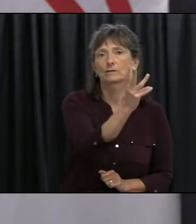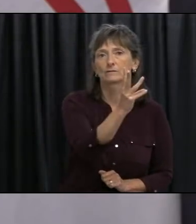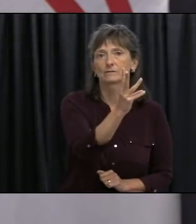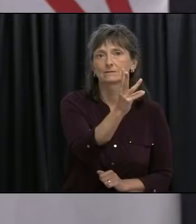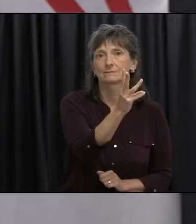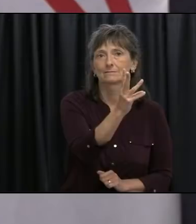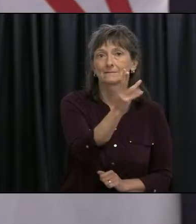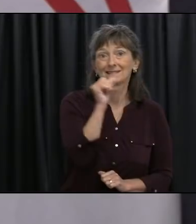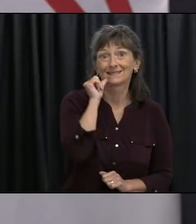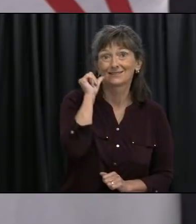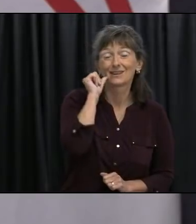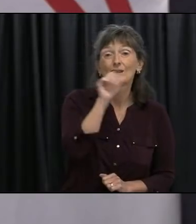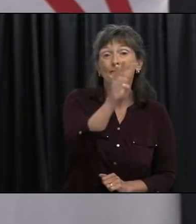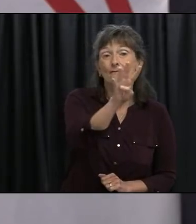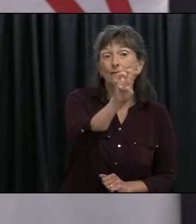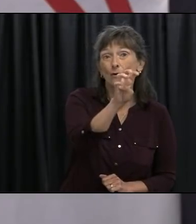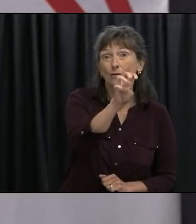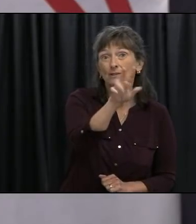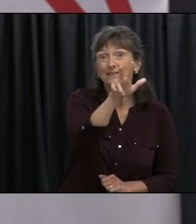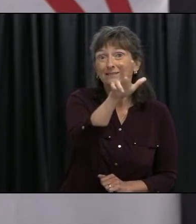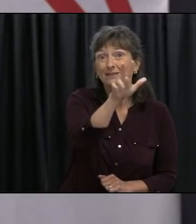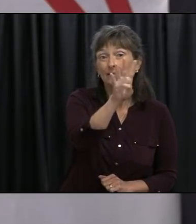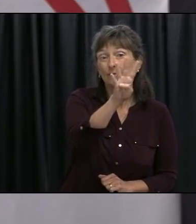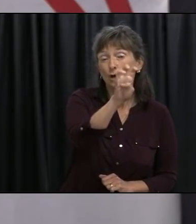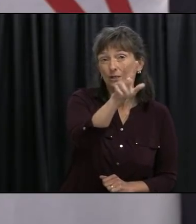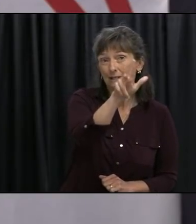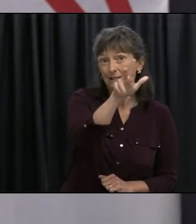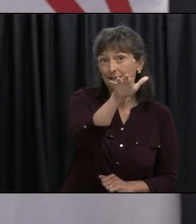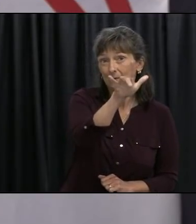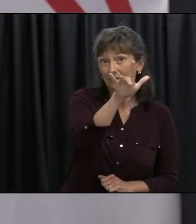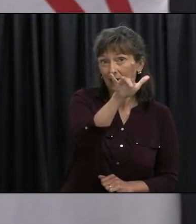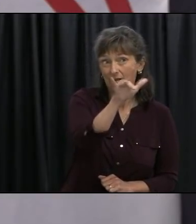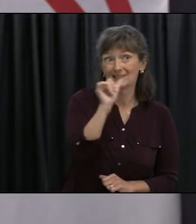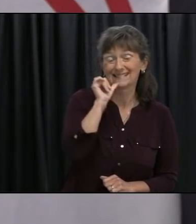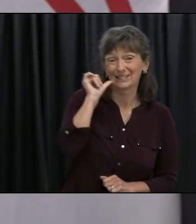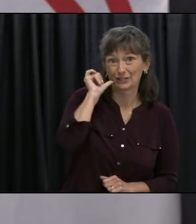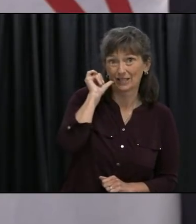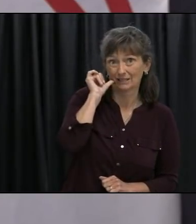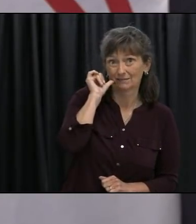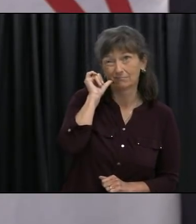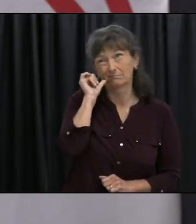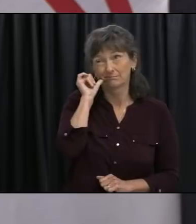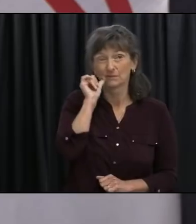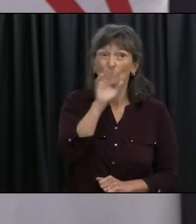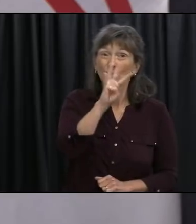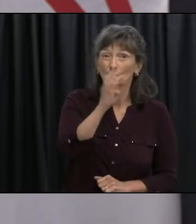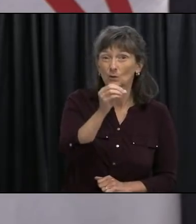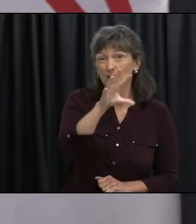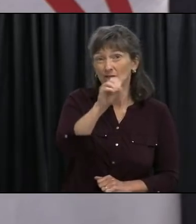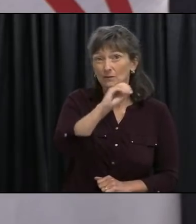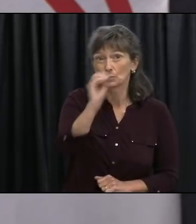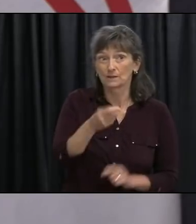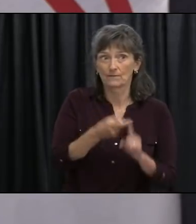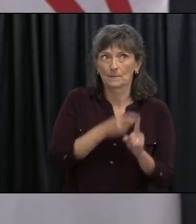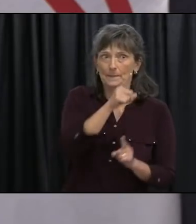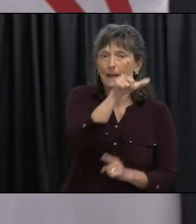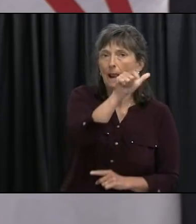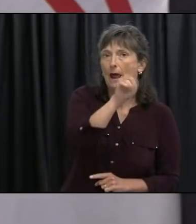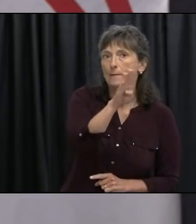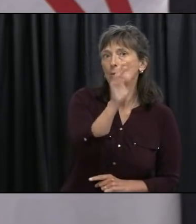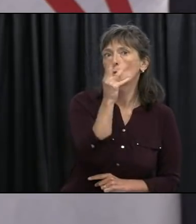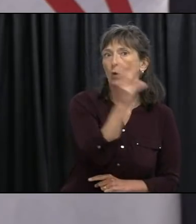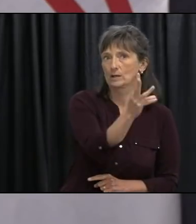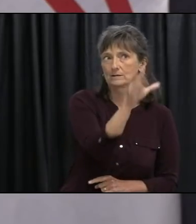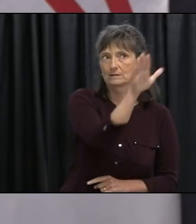of the 996 people that I've just mentioned came through the province. That's about 40 to 50% of the total number of people coming